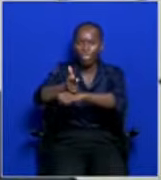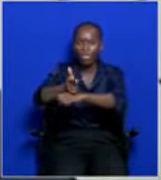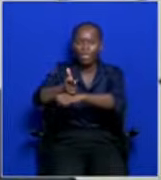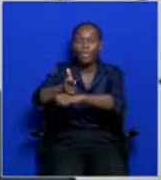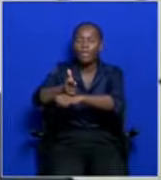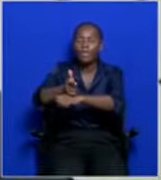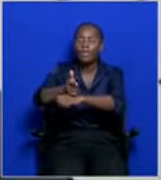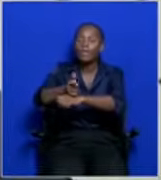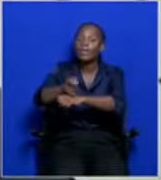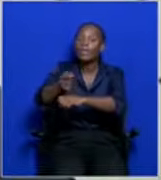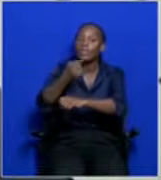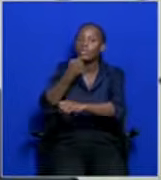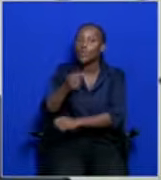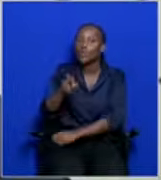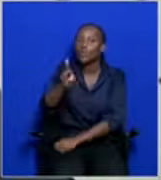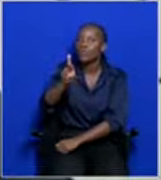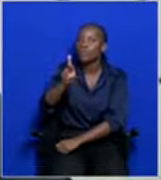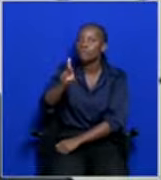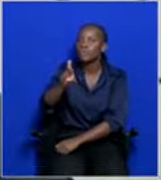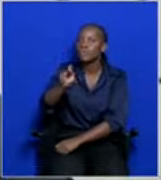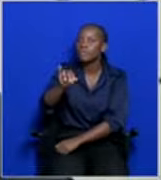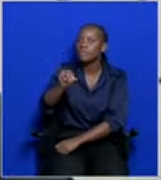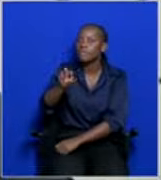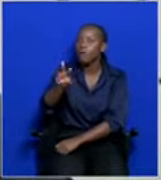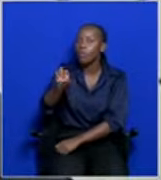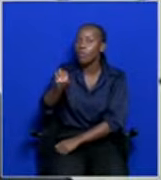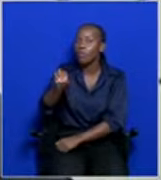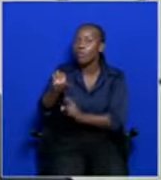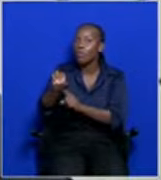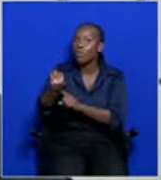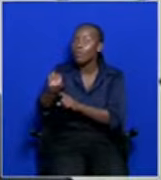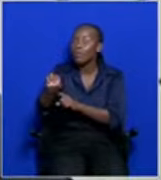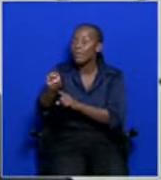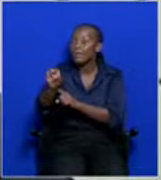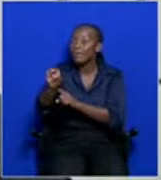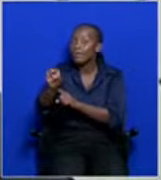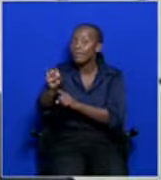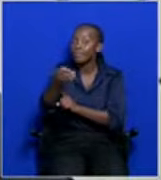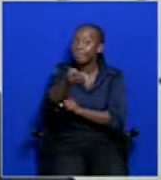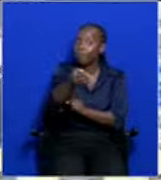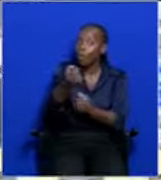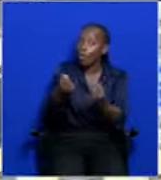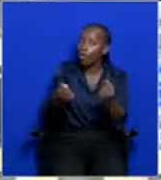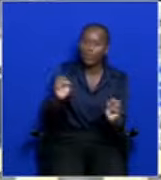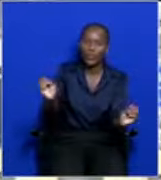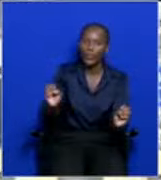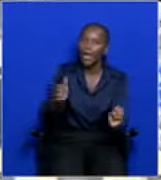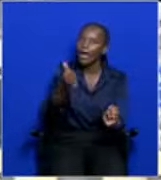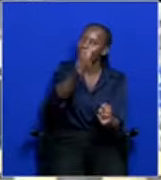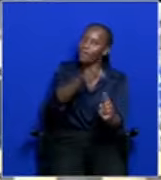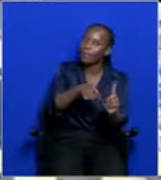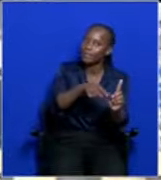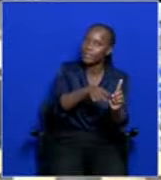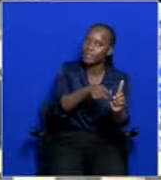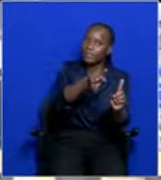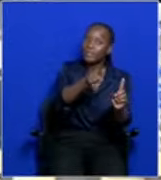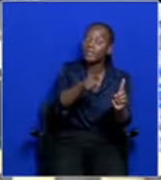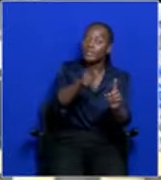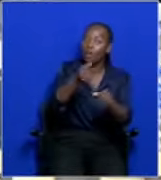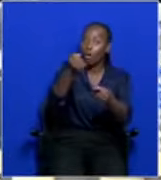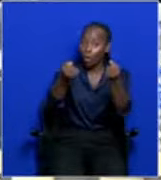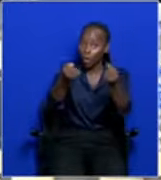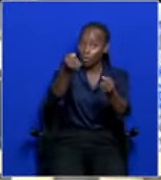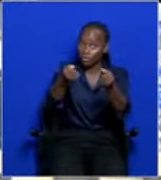pictures, a video footage in court, and sent it to Mr. Spies, and Mr. Spies did send it to